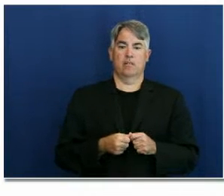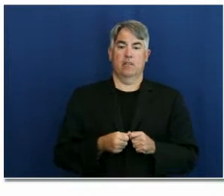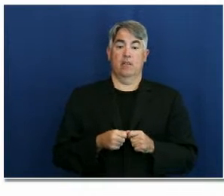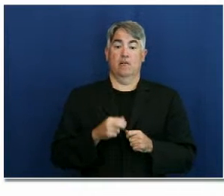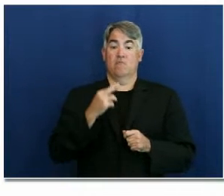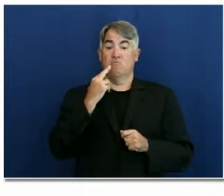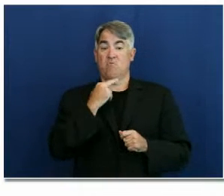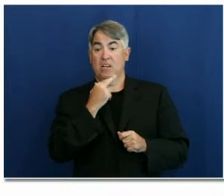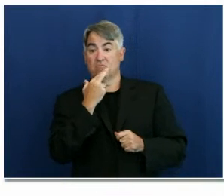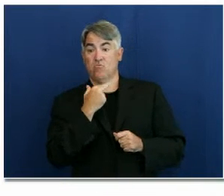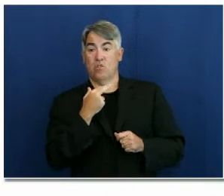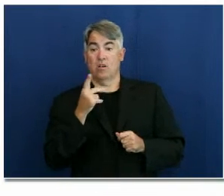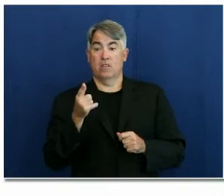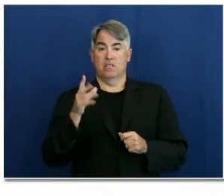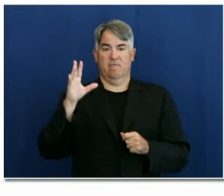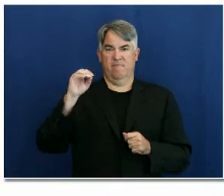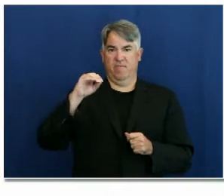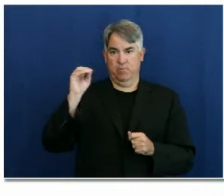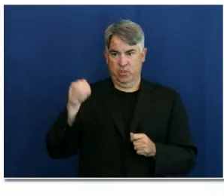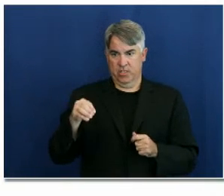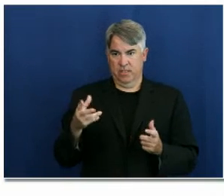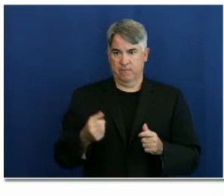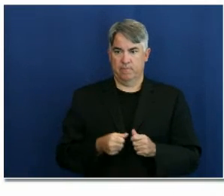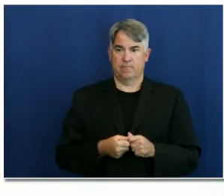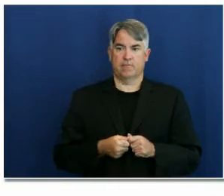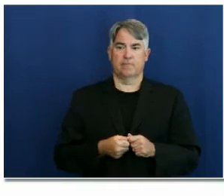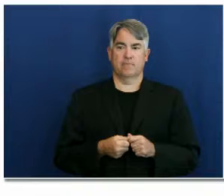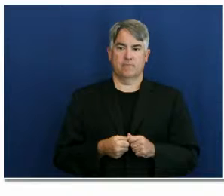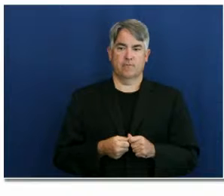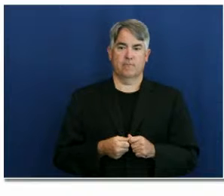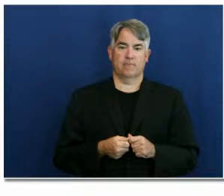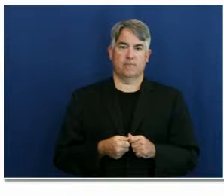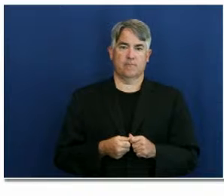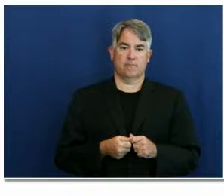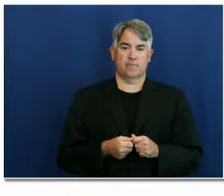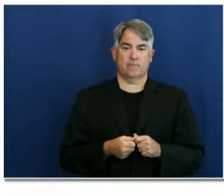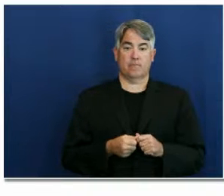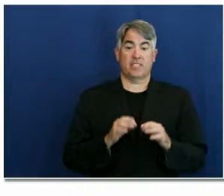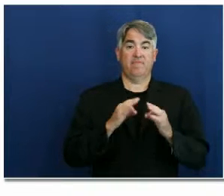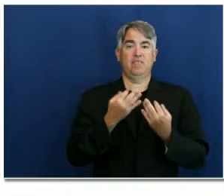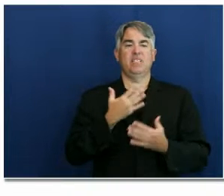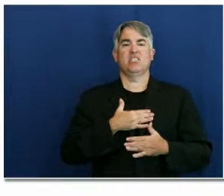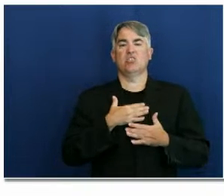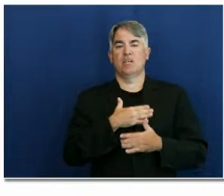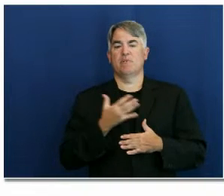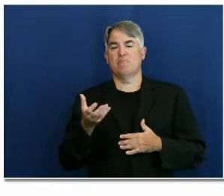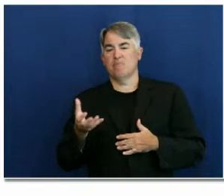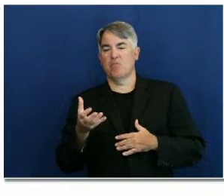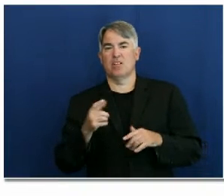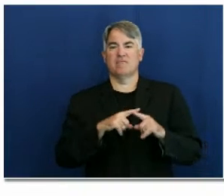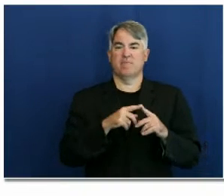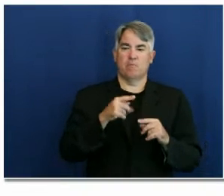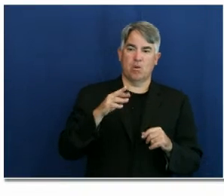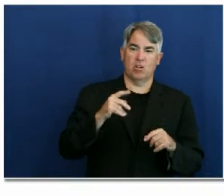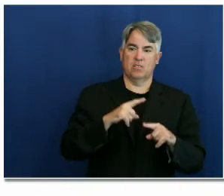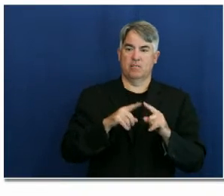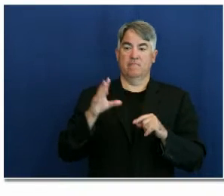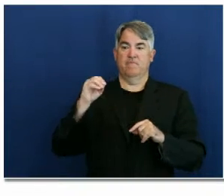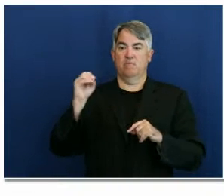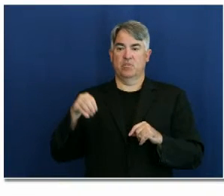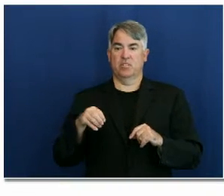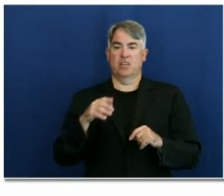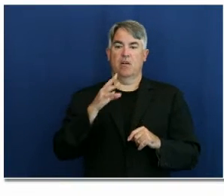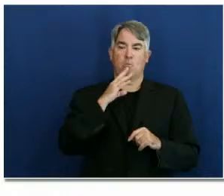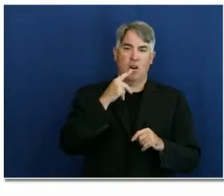with no number limit, just 50%. Increases for family entertainment centers, amusement parks, and water